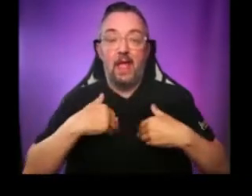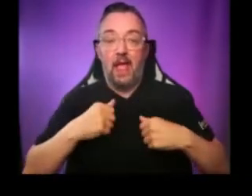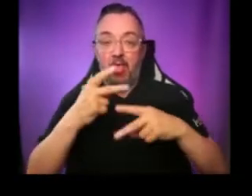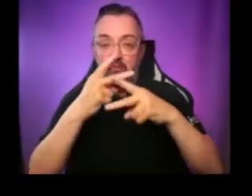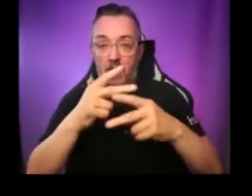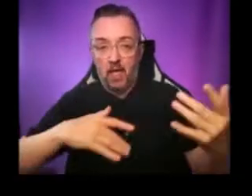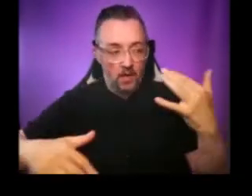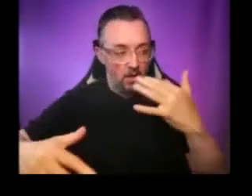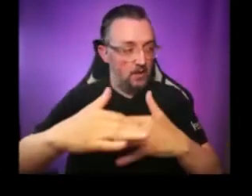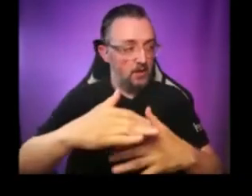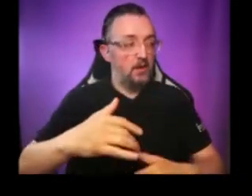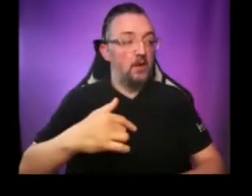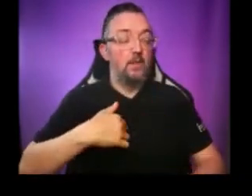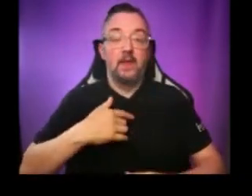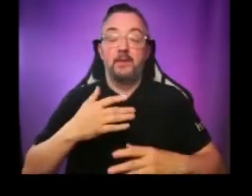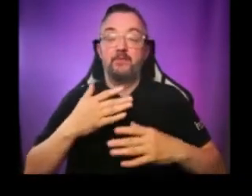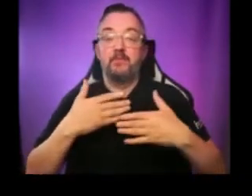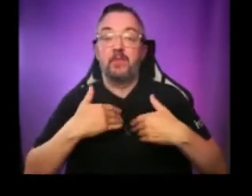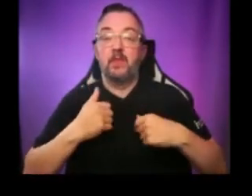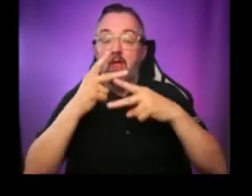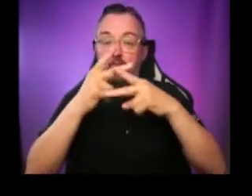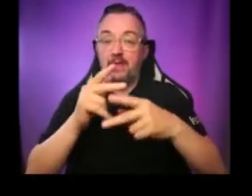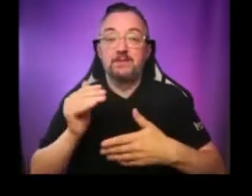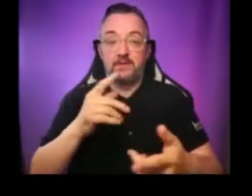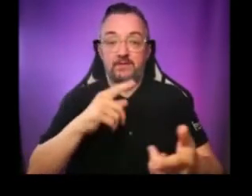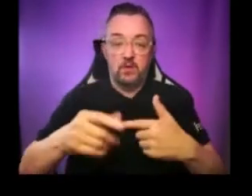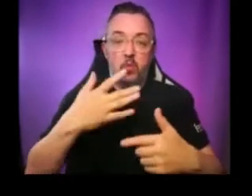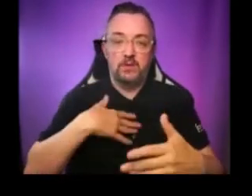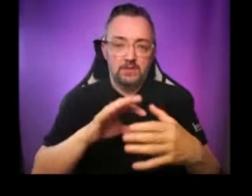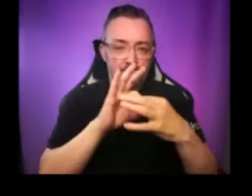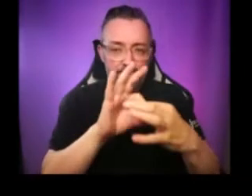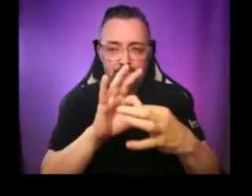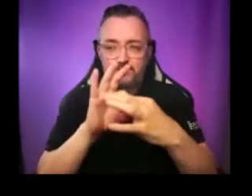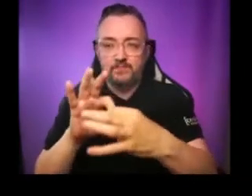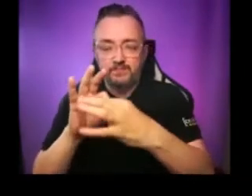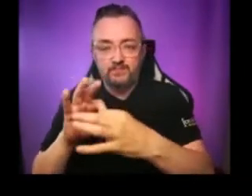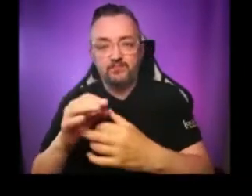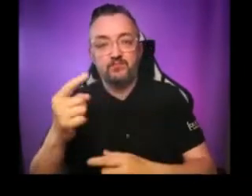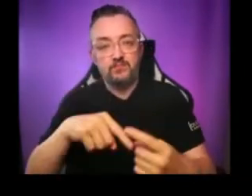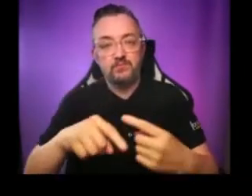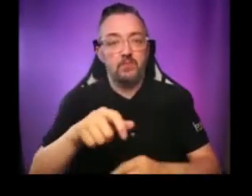we're leading a change in our healthcare services to engage people, and that includes